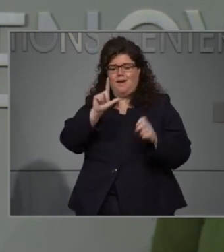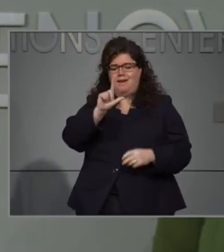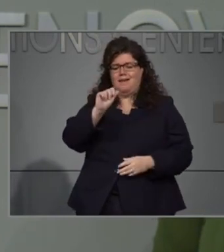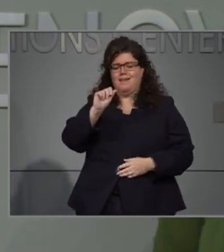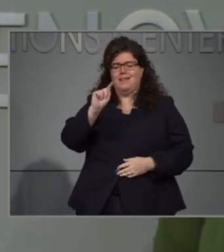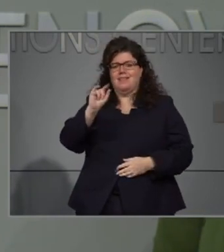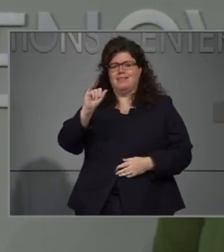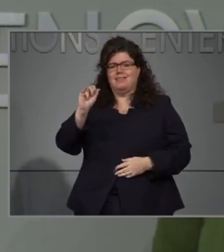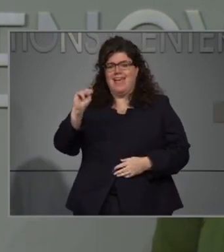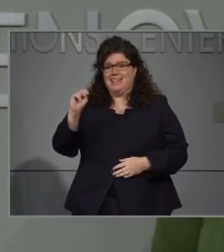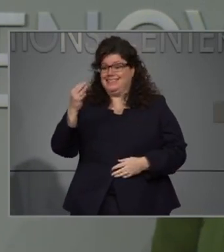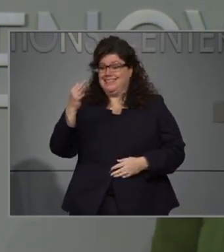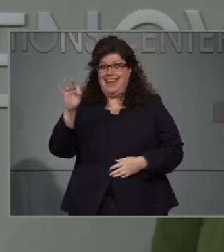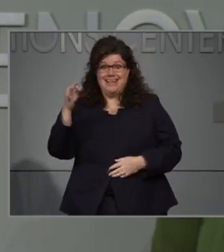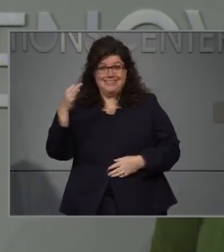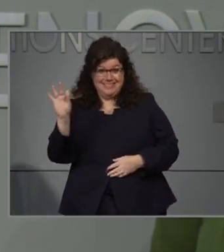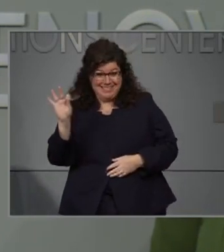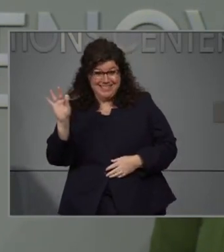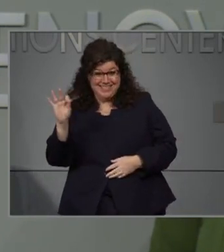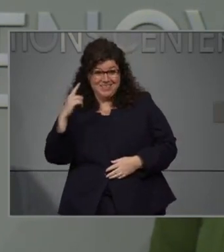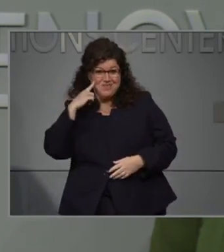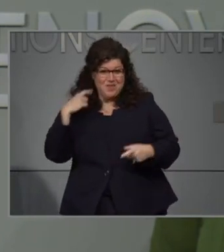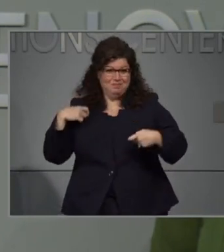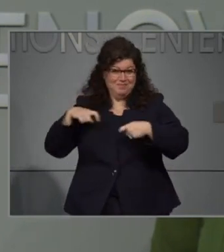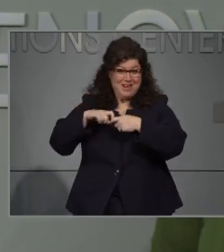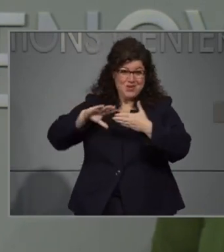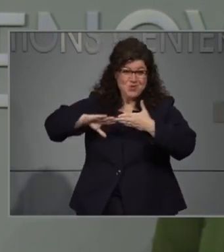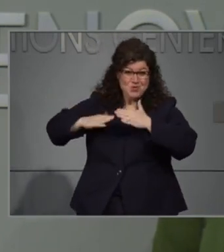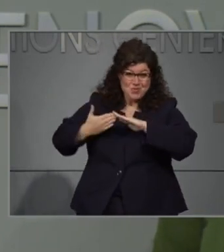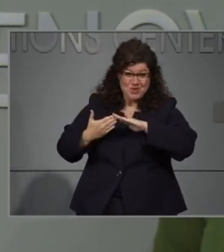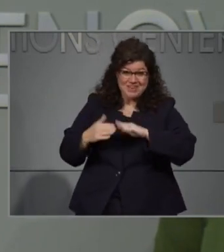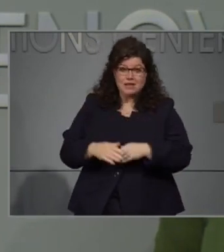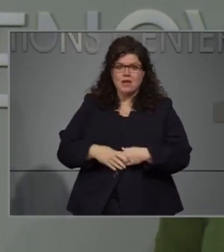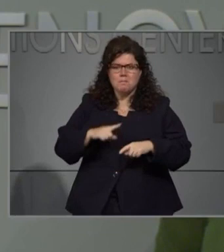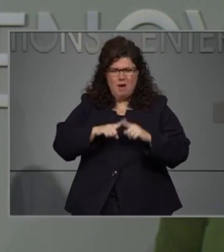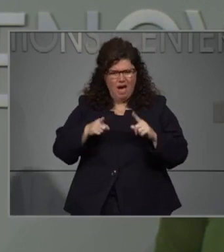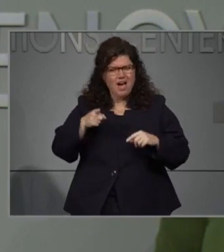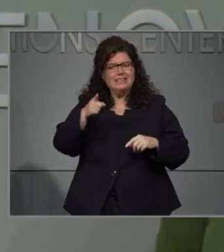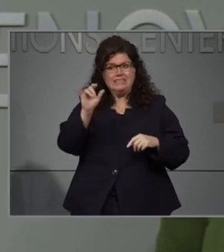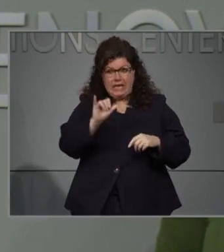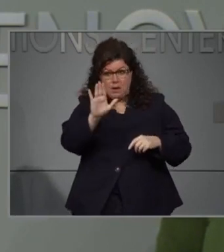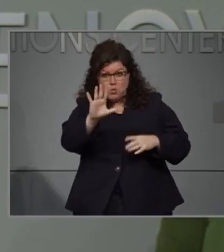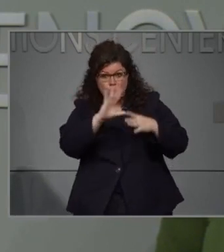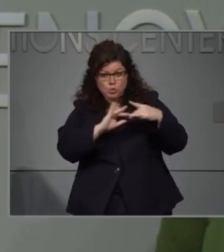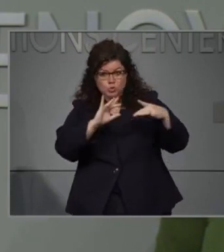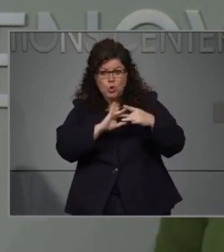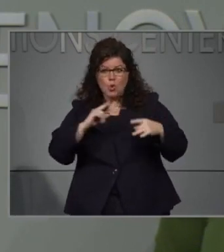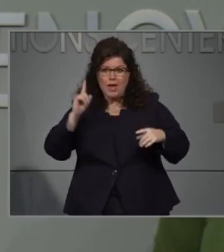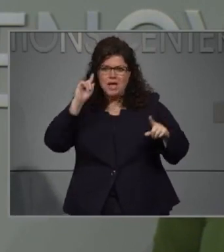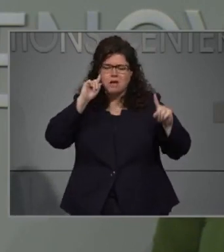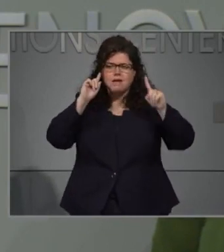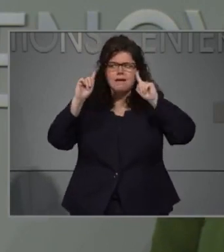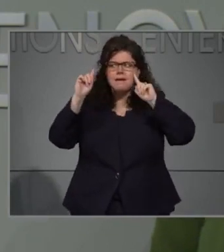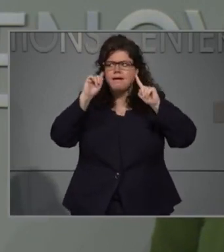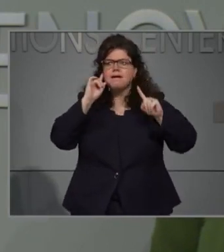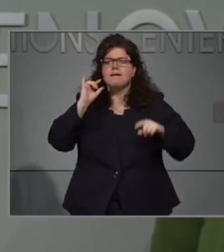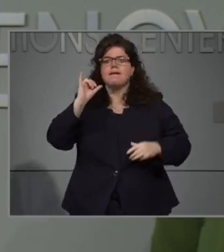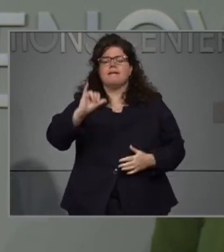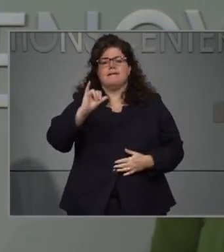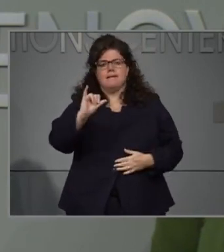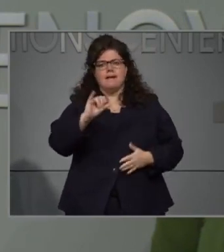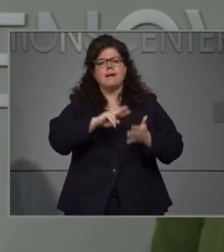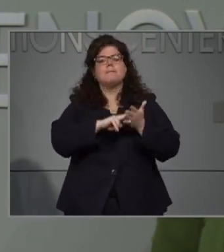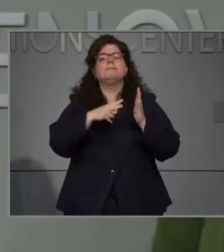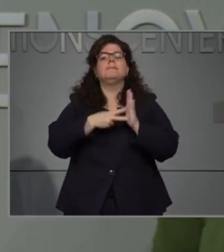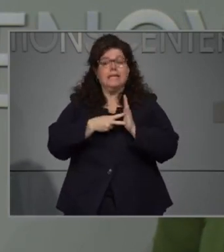from Durham, but we've been hearing this more and more, and we have identified it as an issue of